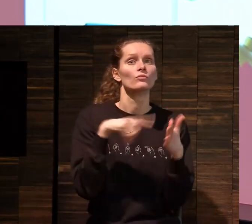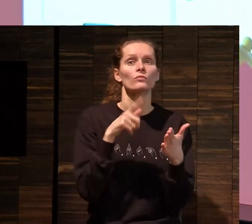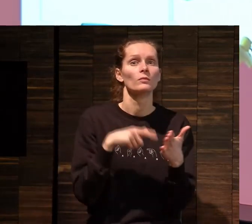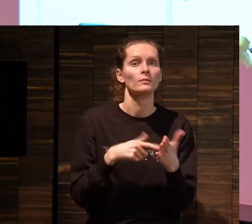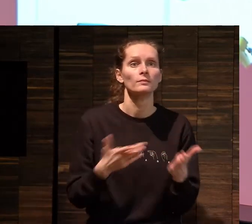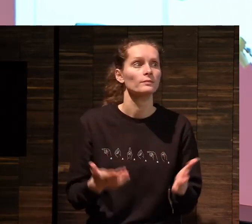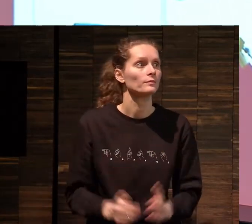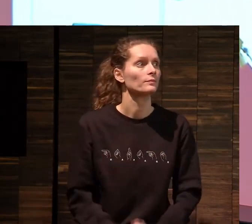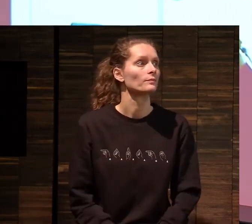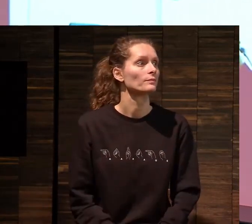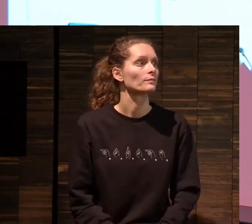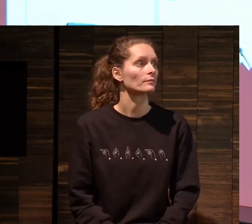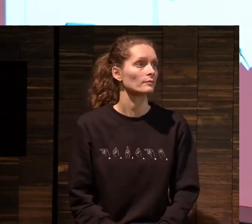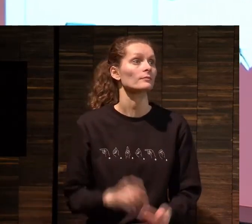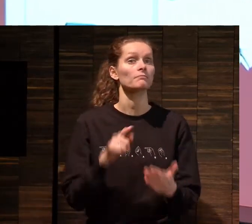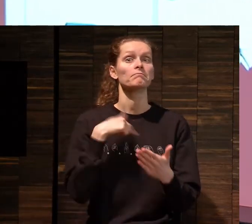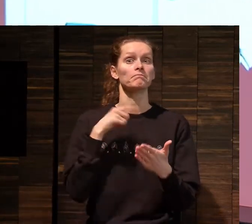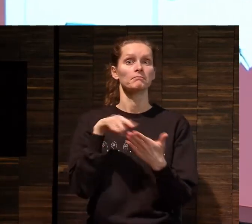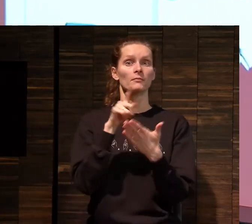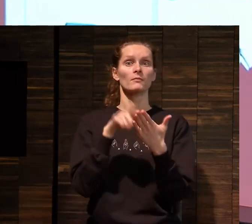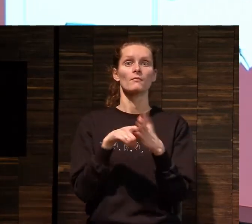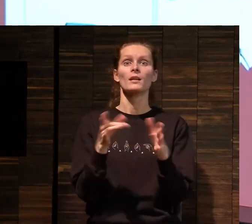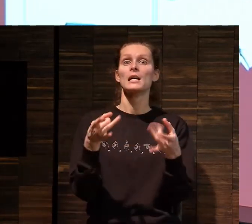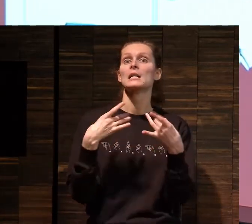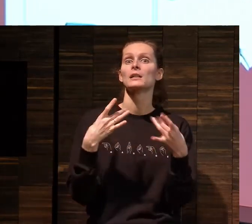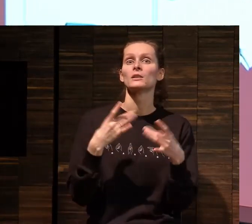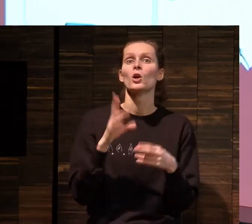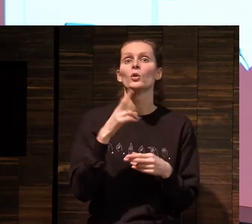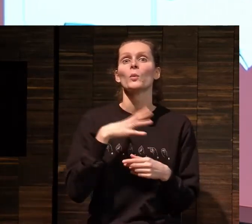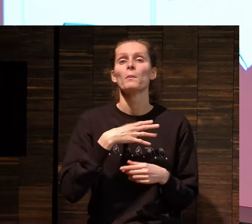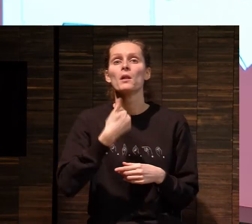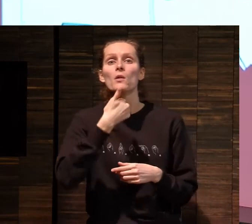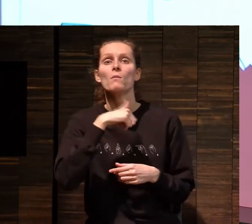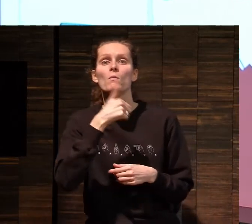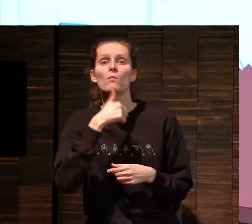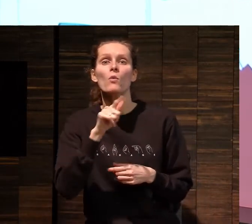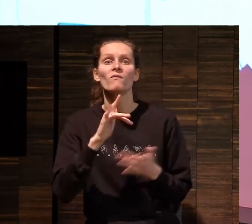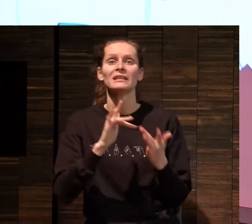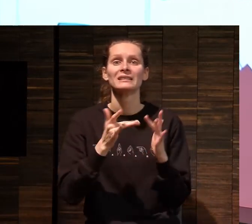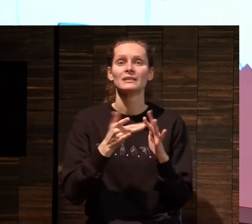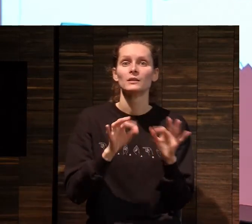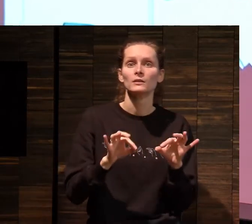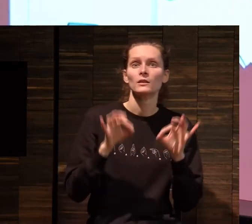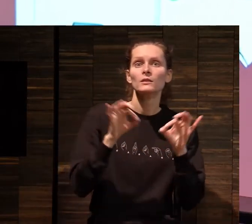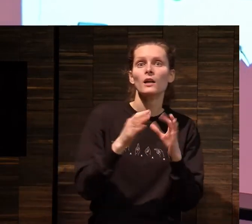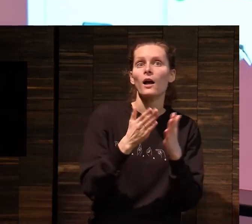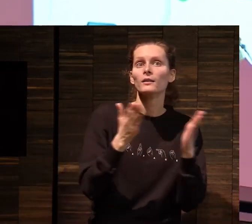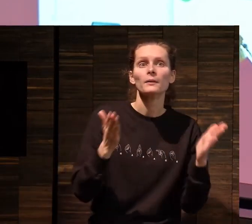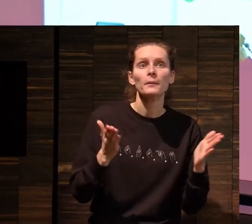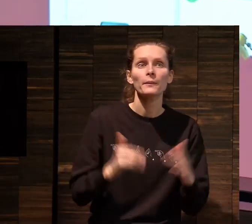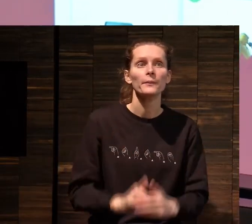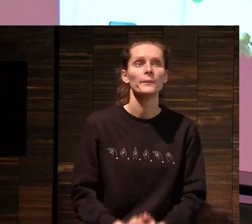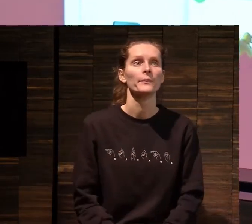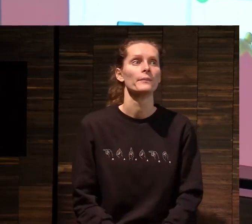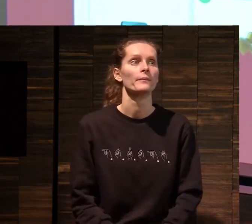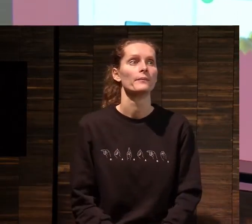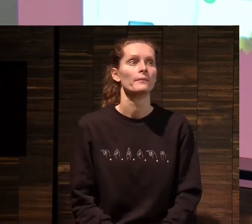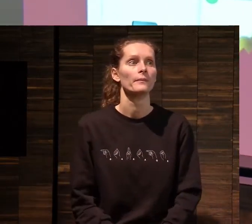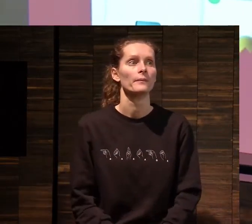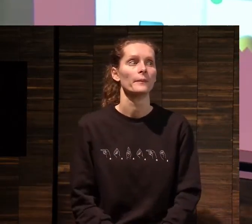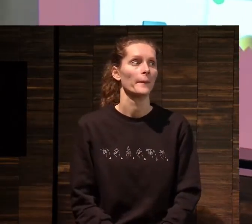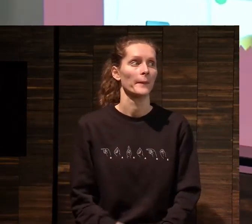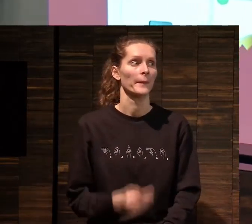Thank you. Have we got any more questions from the whole audience? Has anyone tried anything like that with their